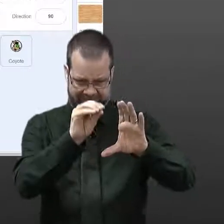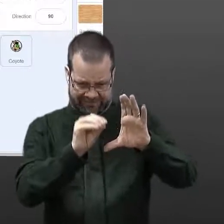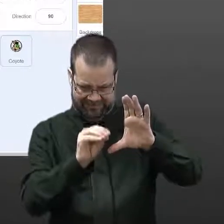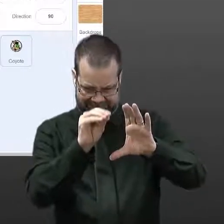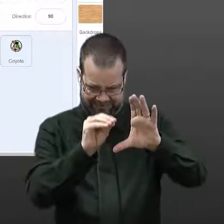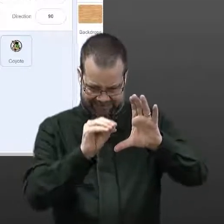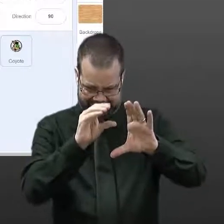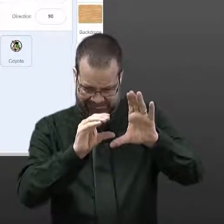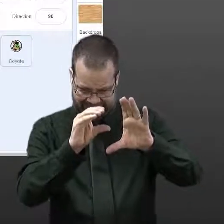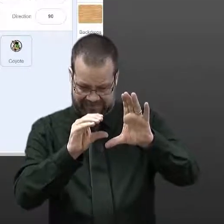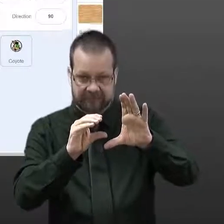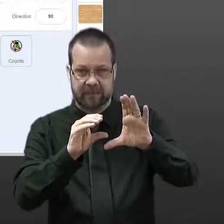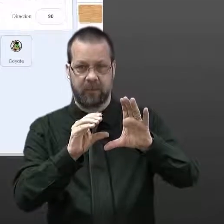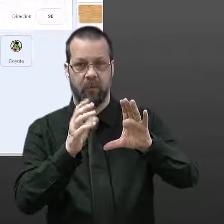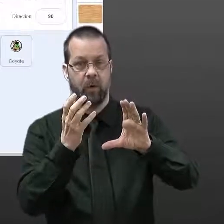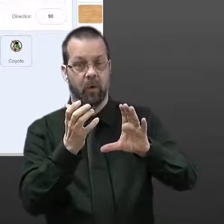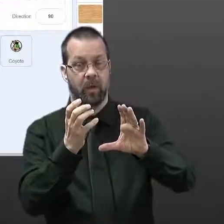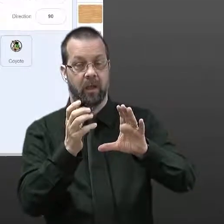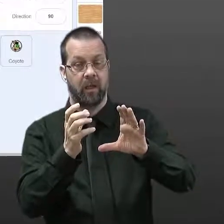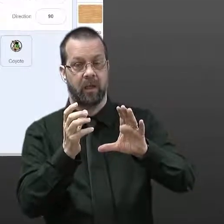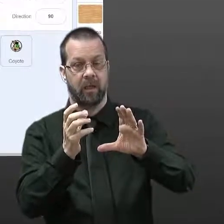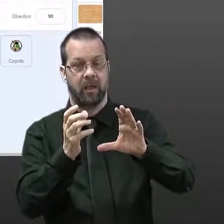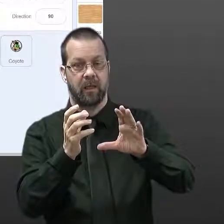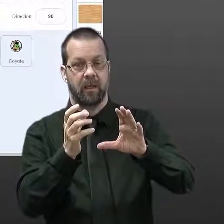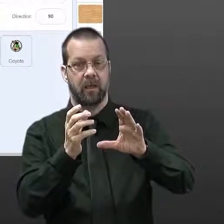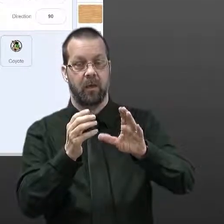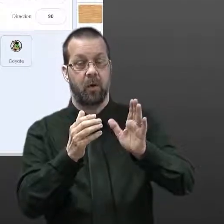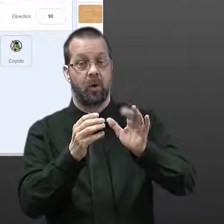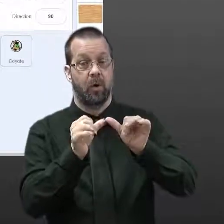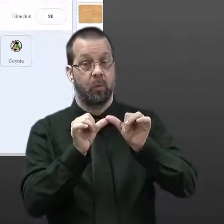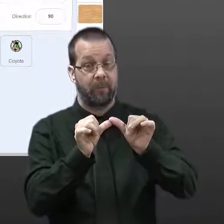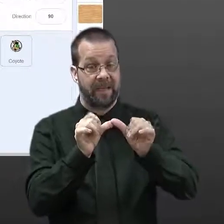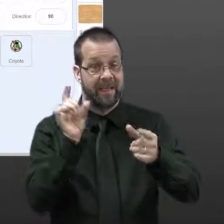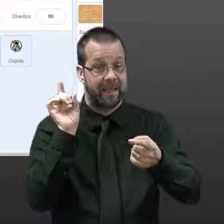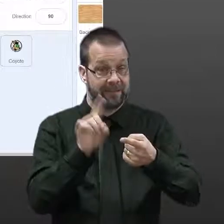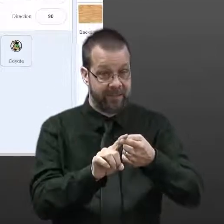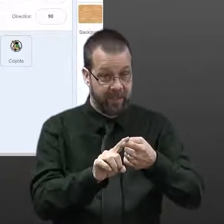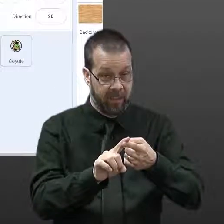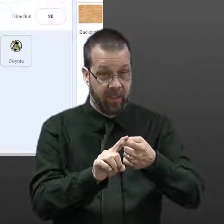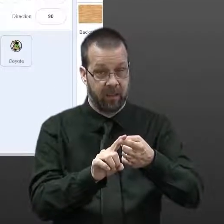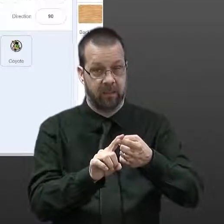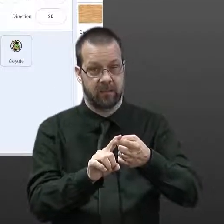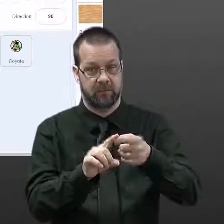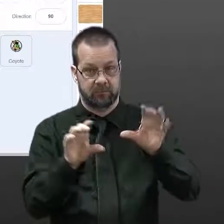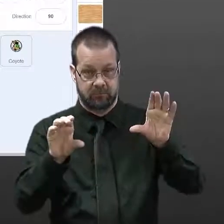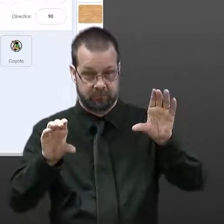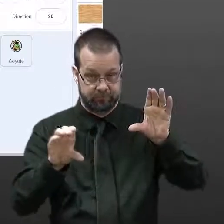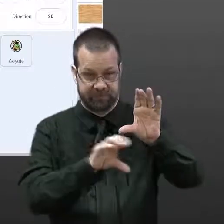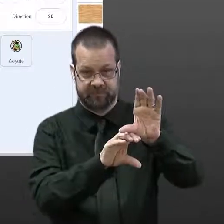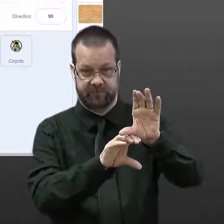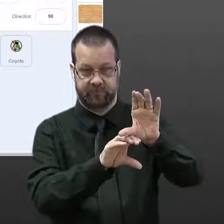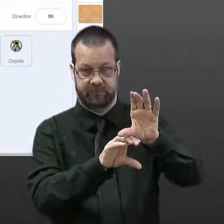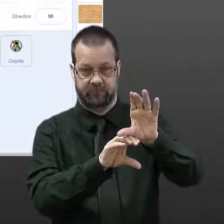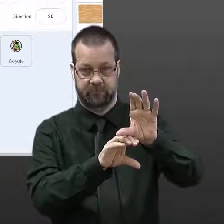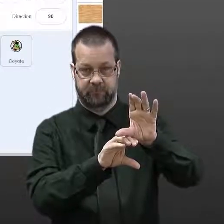And it's kind of tricky to get these blocks where we want them. We want them to go right after the repeat until